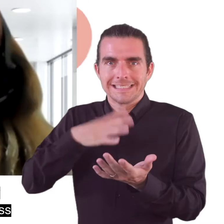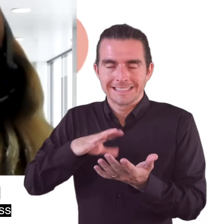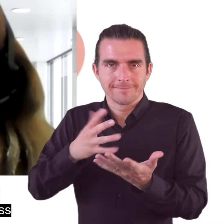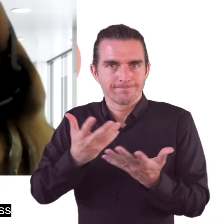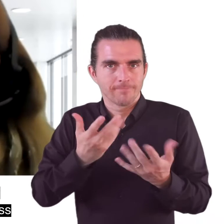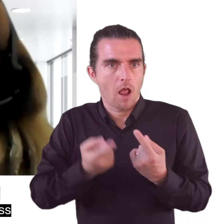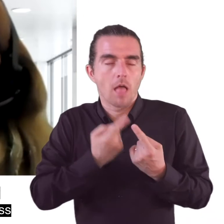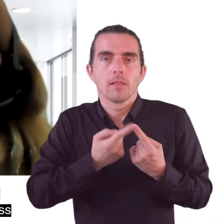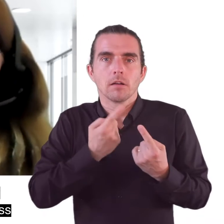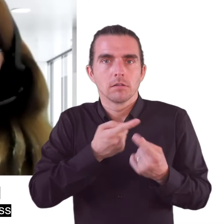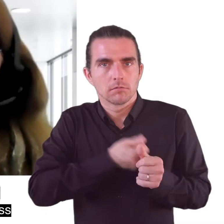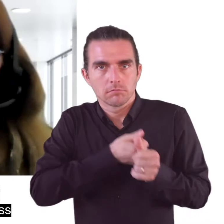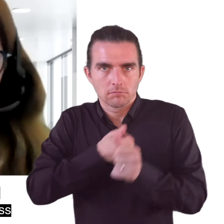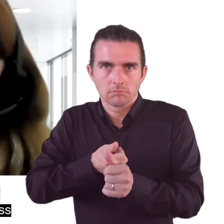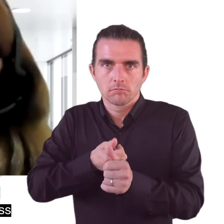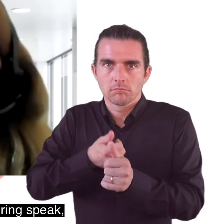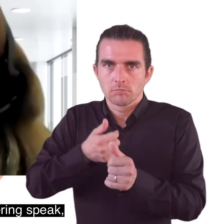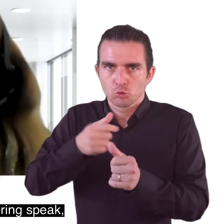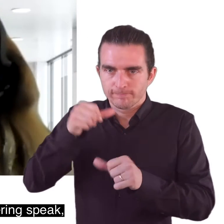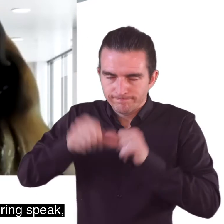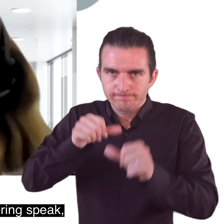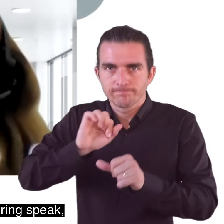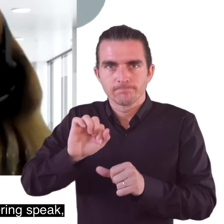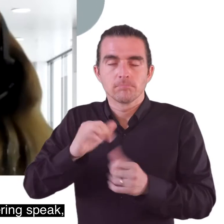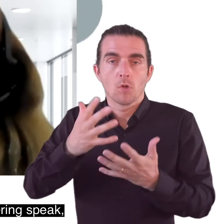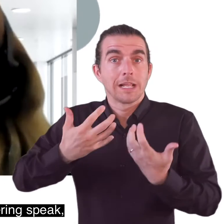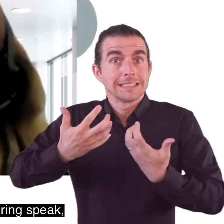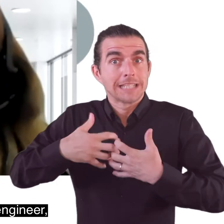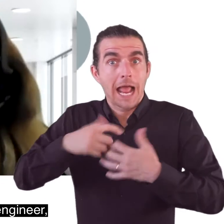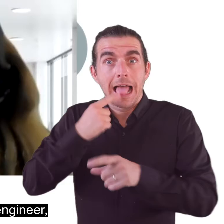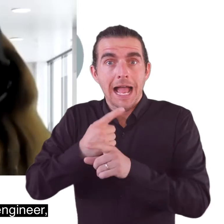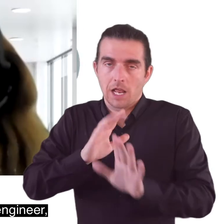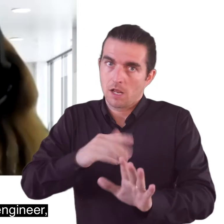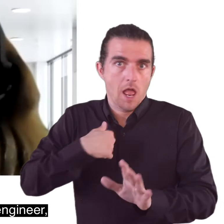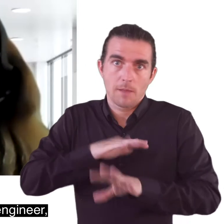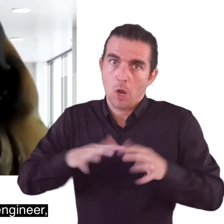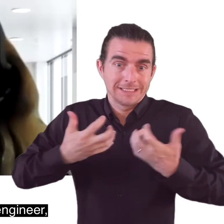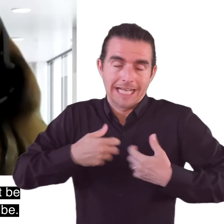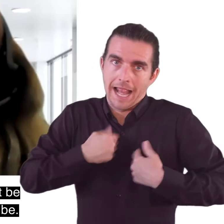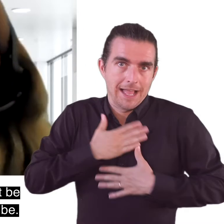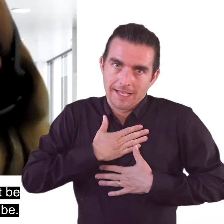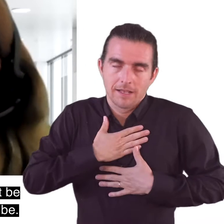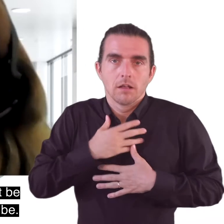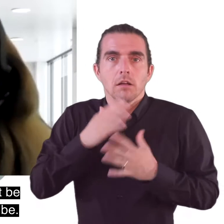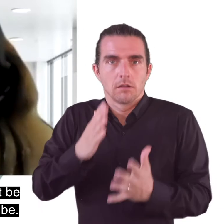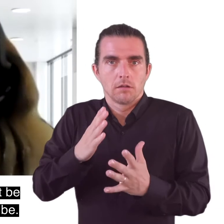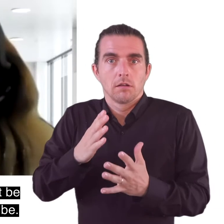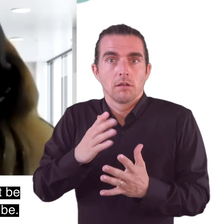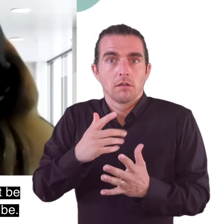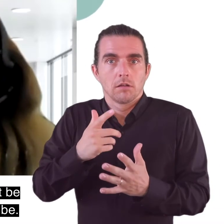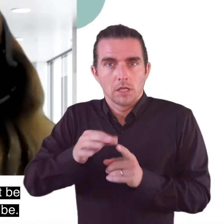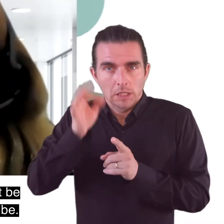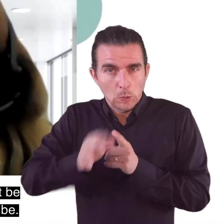that they needed for some sort of process they were doing. So engineering speak, I have to admit, I am not an engineer, so this will